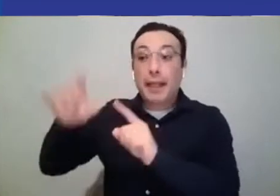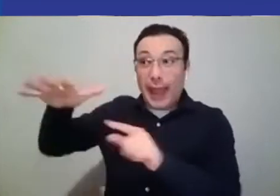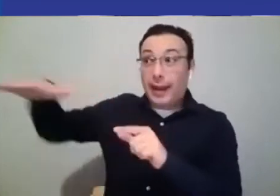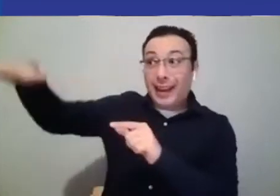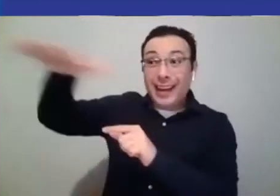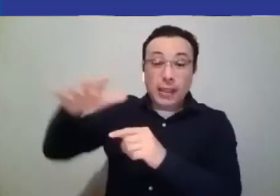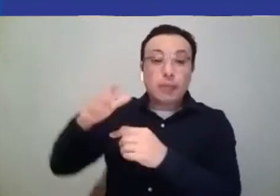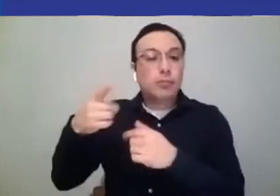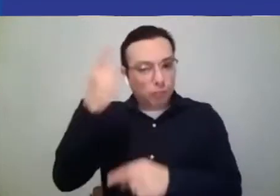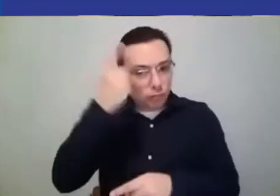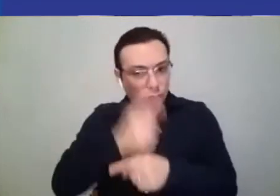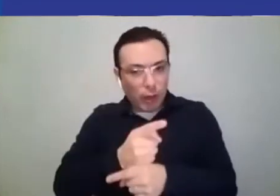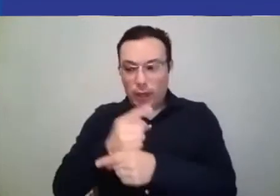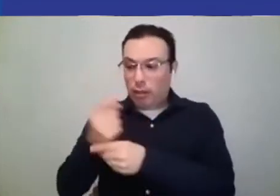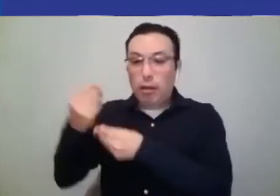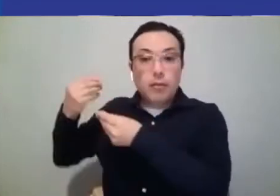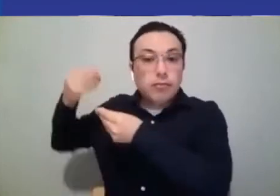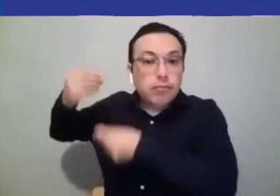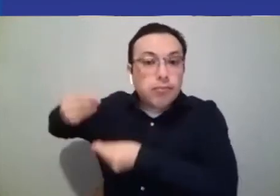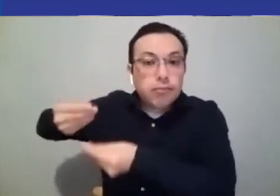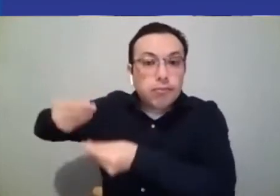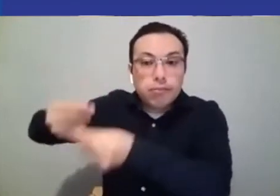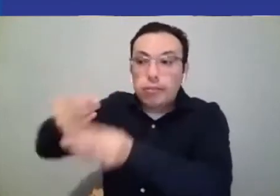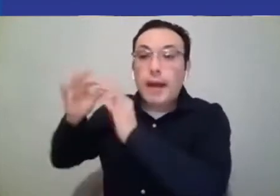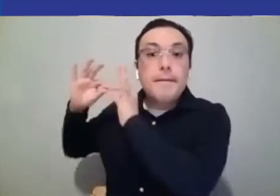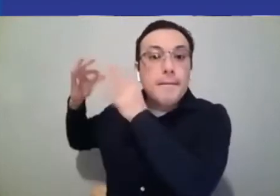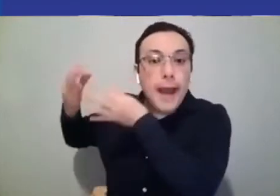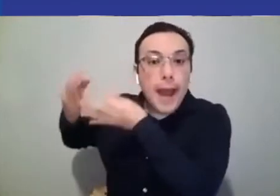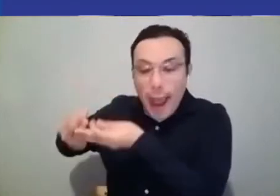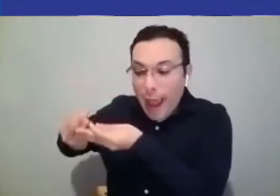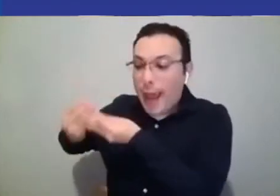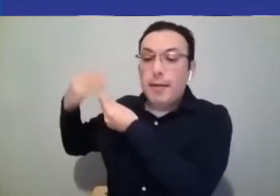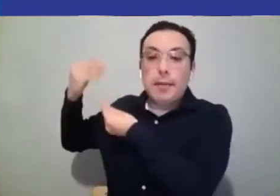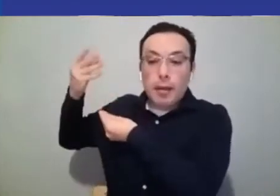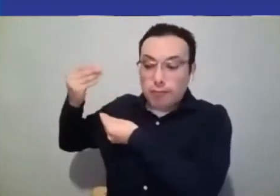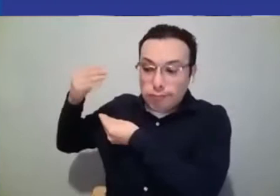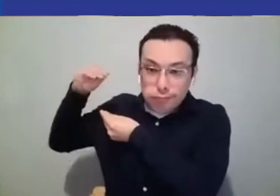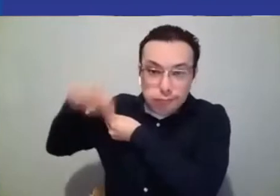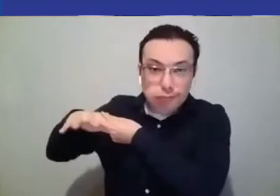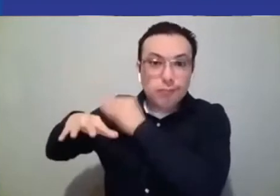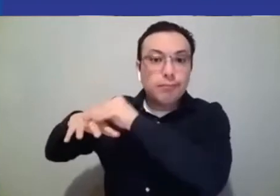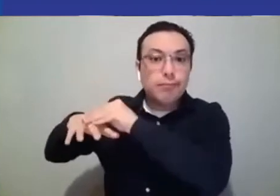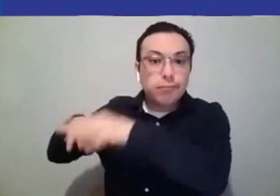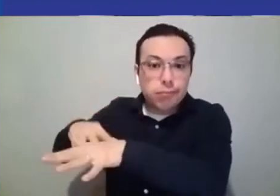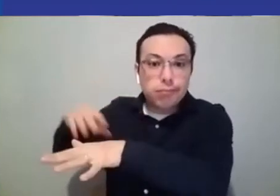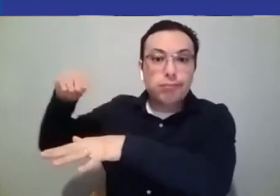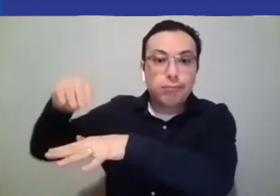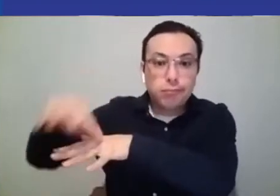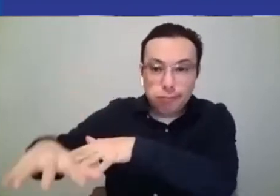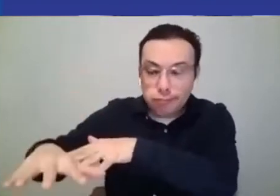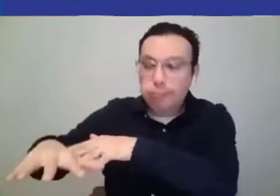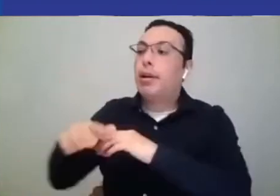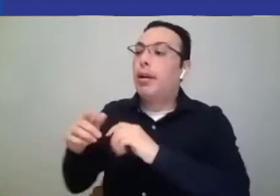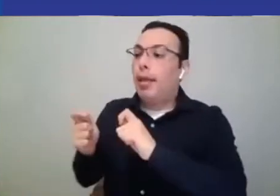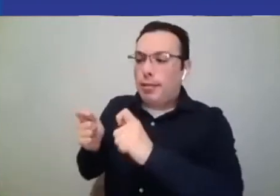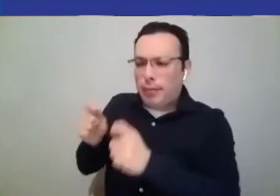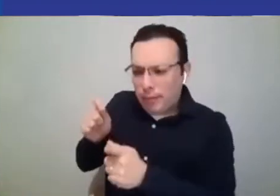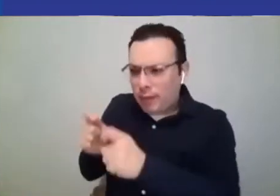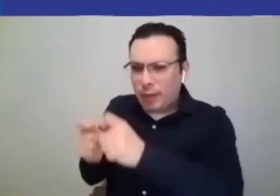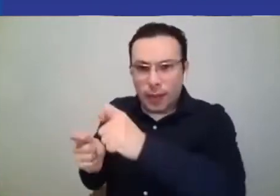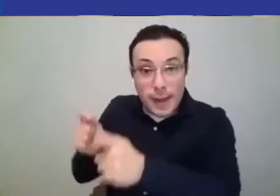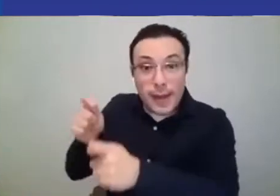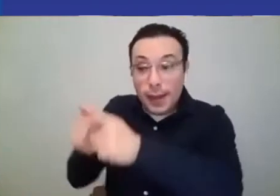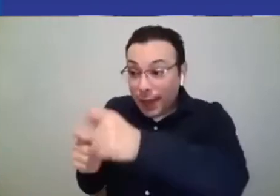dancing, the idea of the intergenerational, that these dances are used,